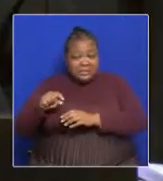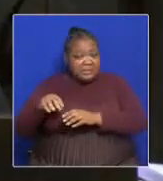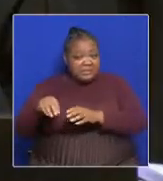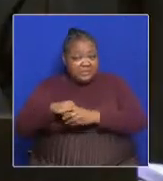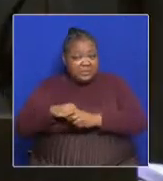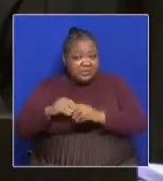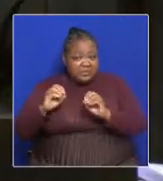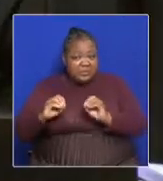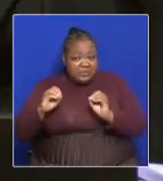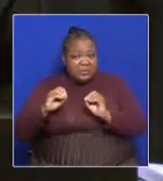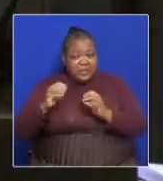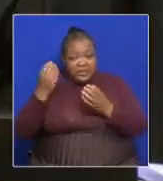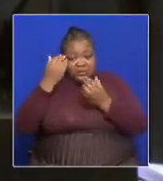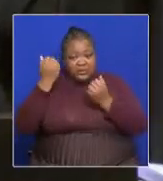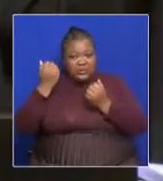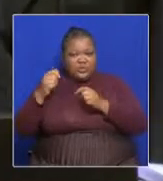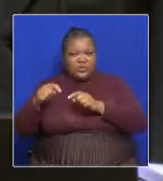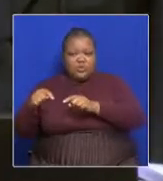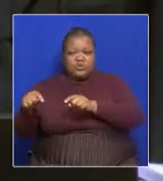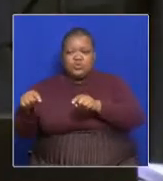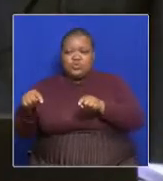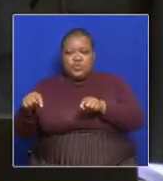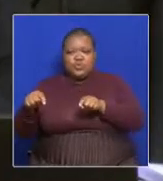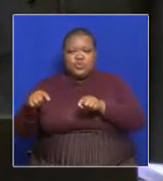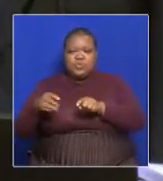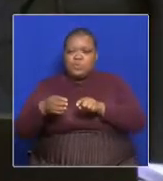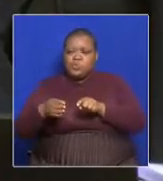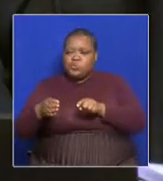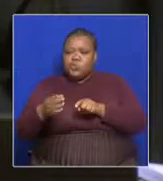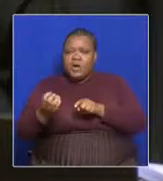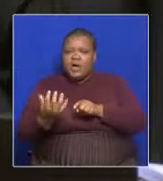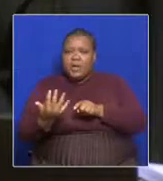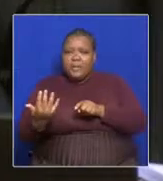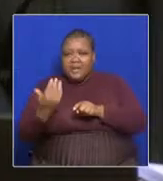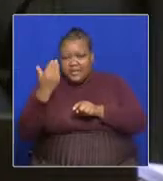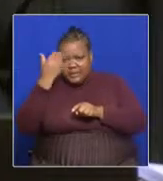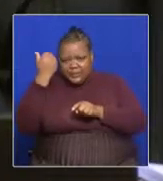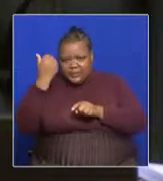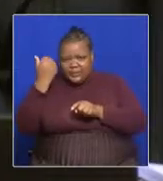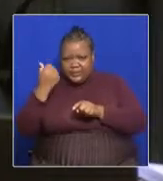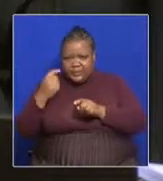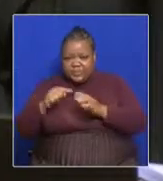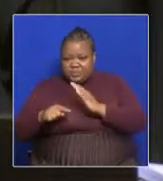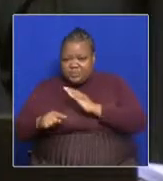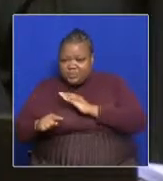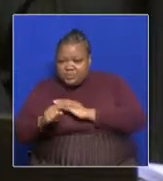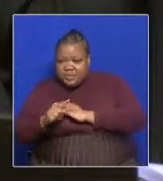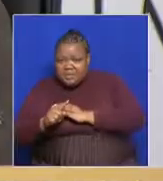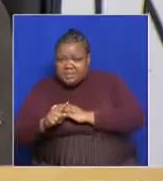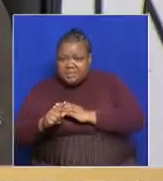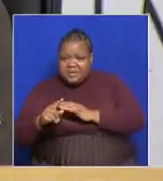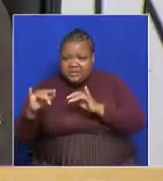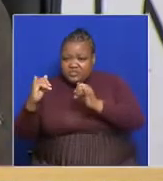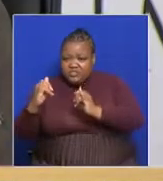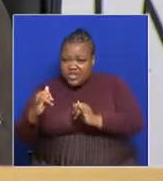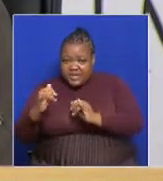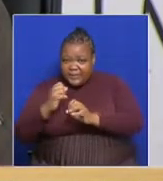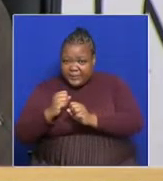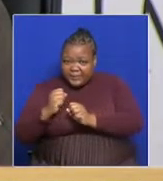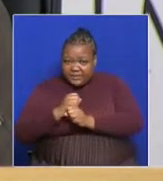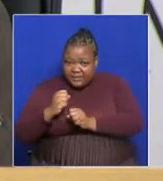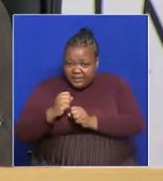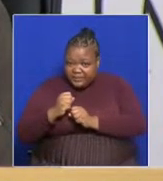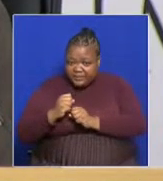room, how many are in that room. Physically, you've never walked in to check, nothing. You had nothing to do with the